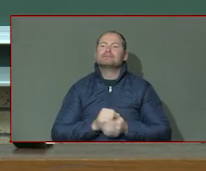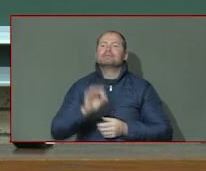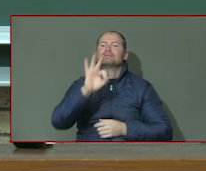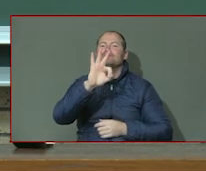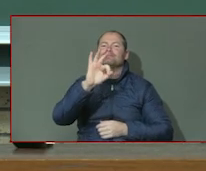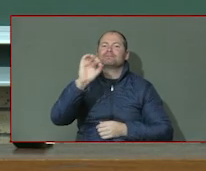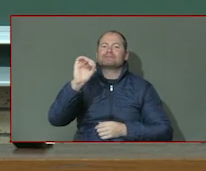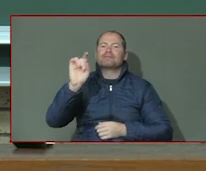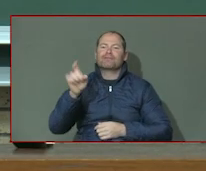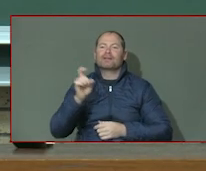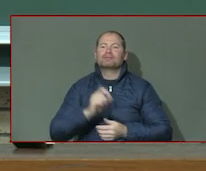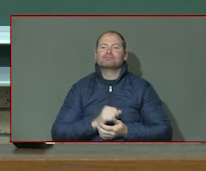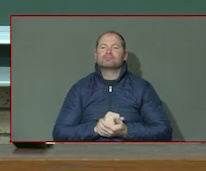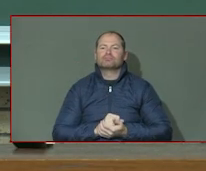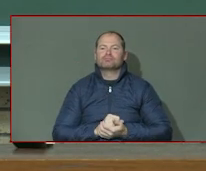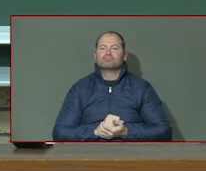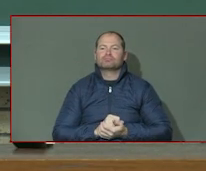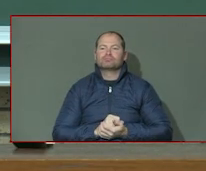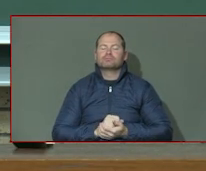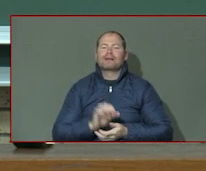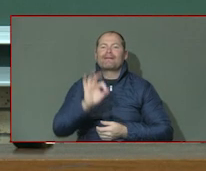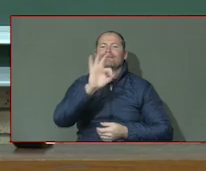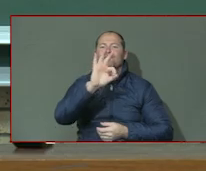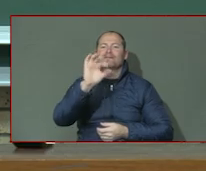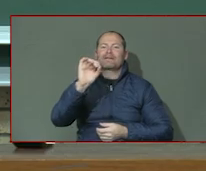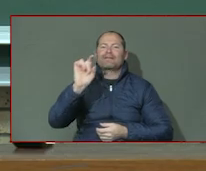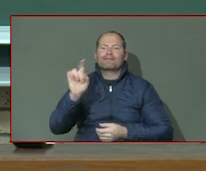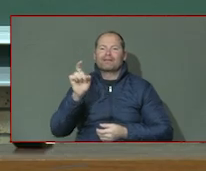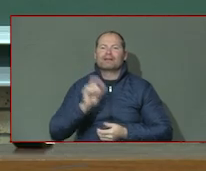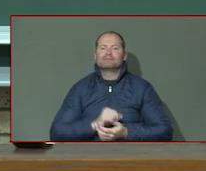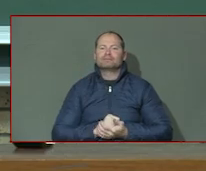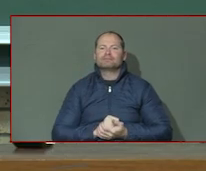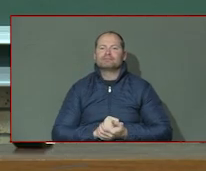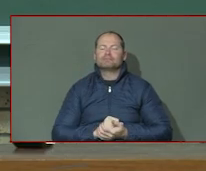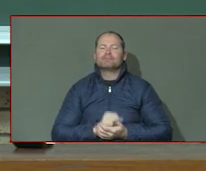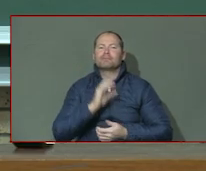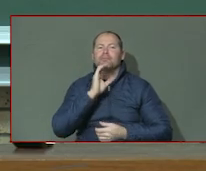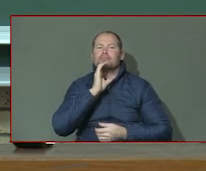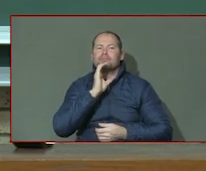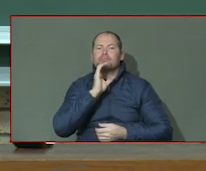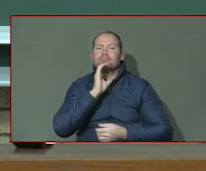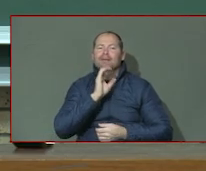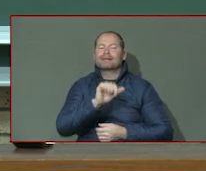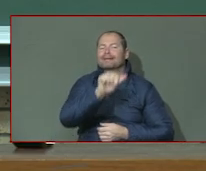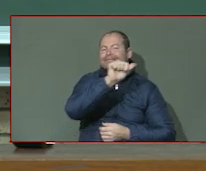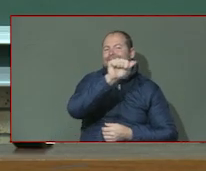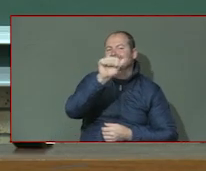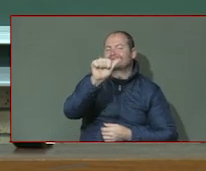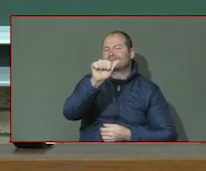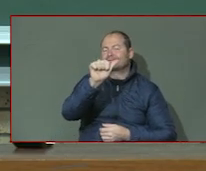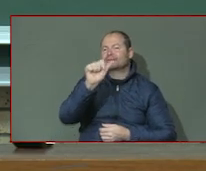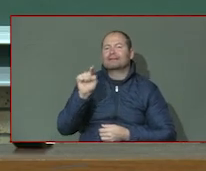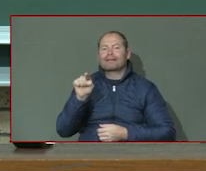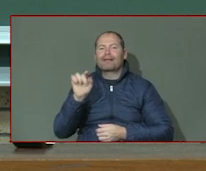value is 30,000, which is less than the 66,000. So we